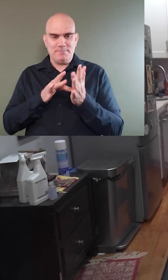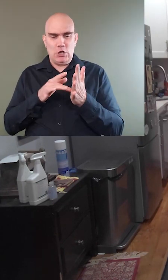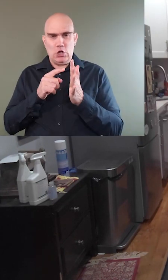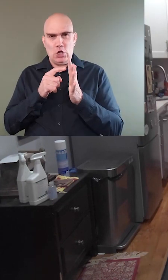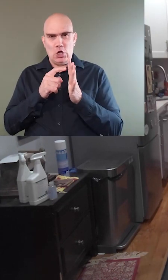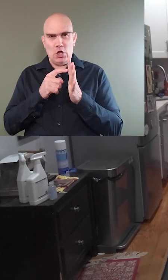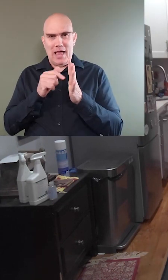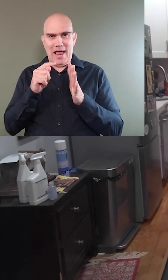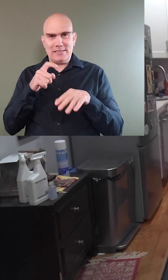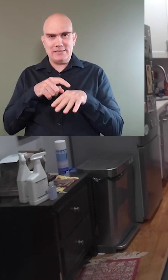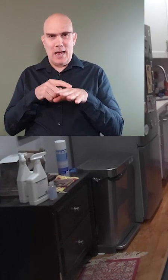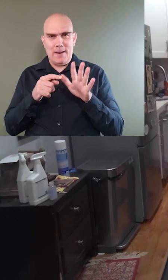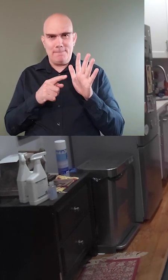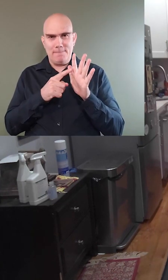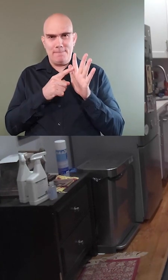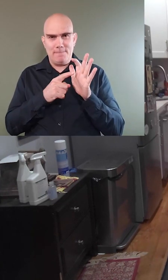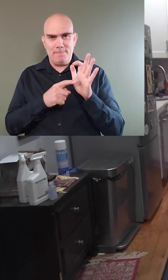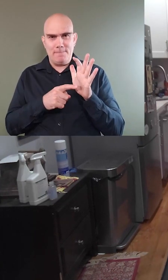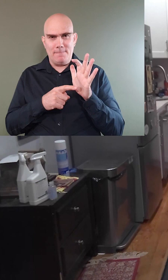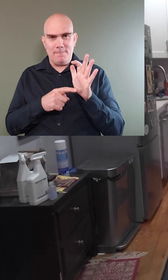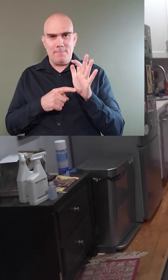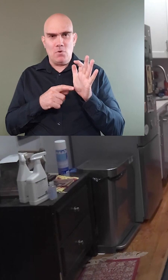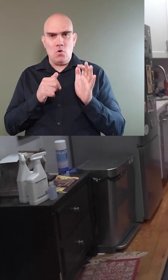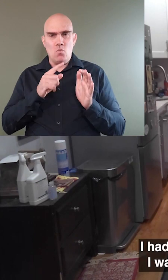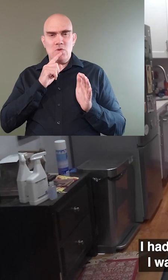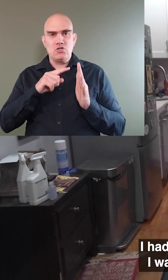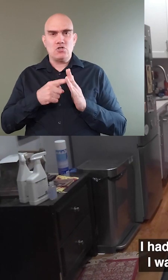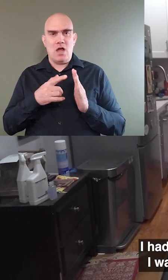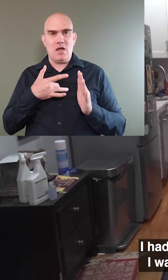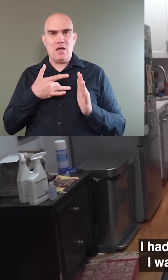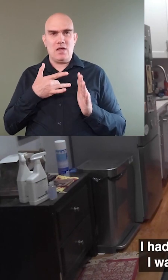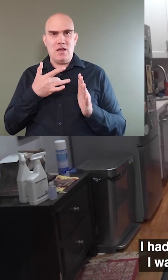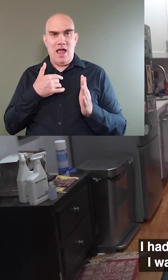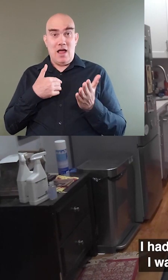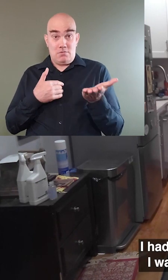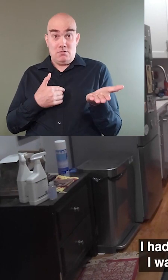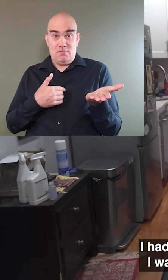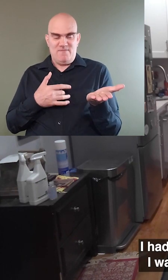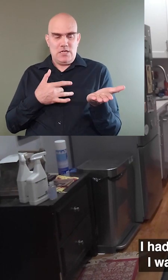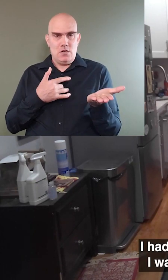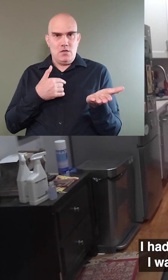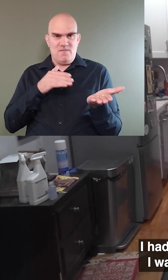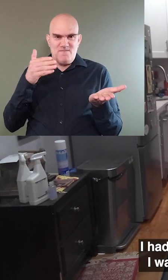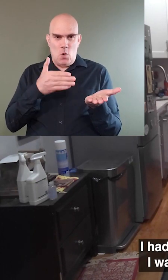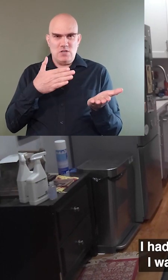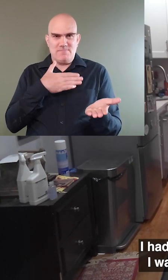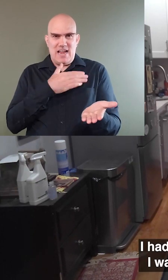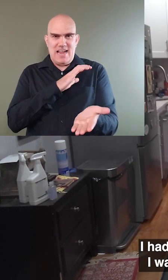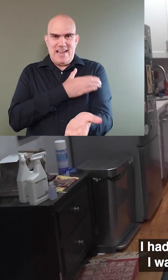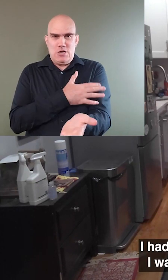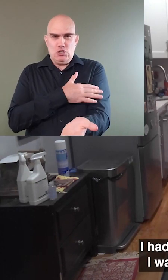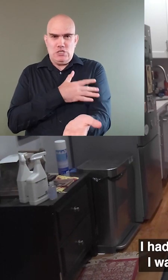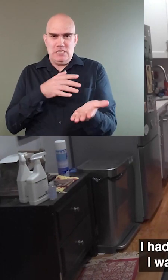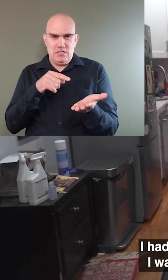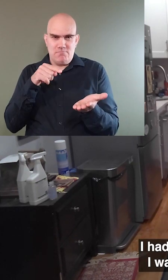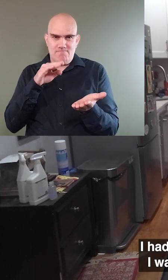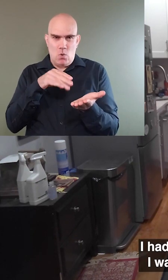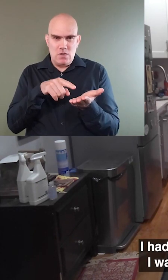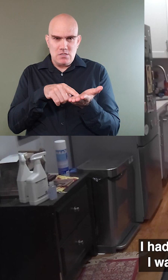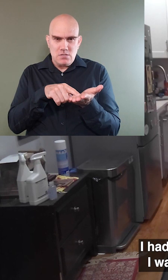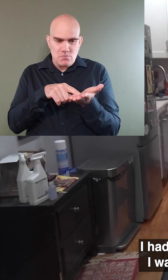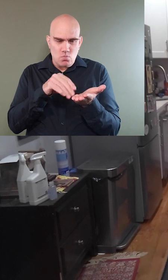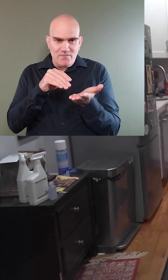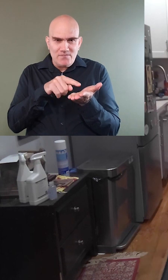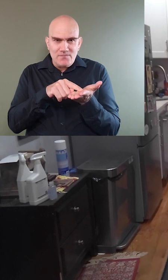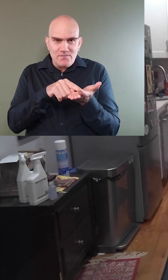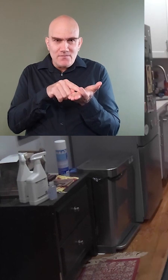time, and I could start to sense I had my palm facing upward, and I was